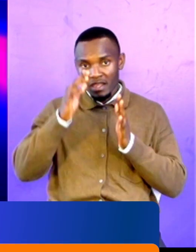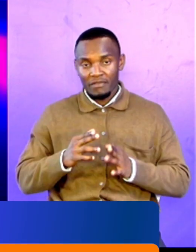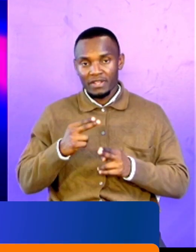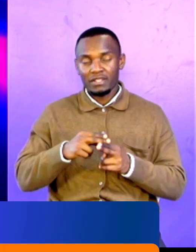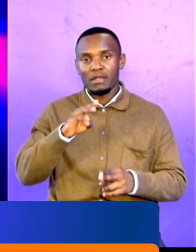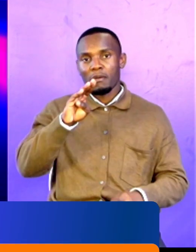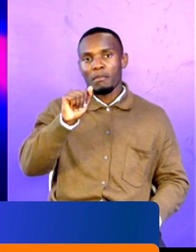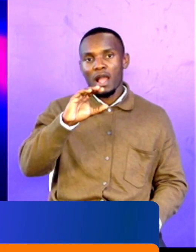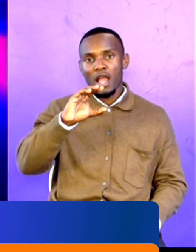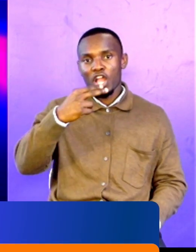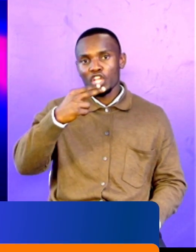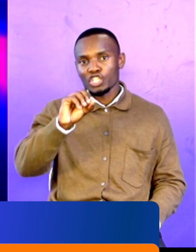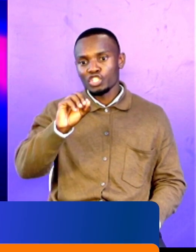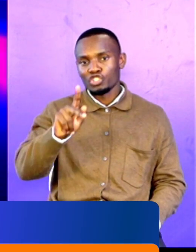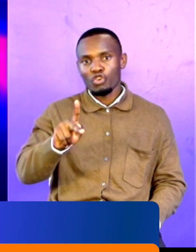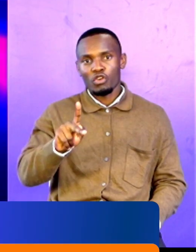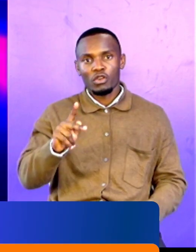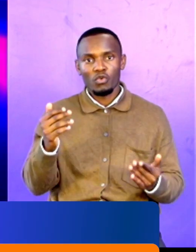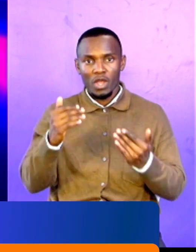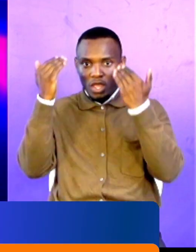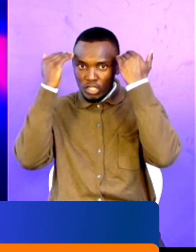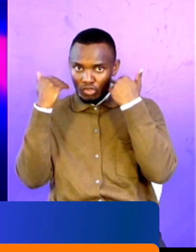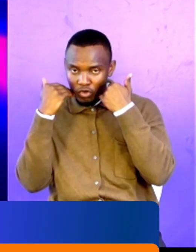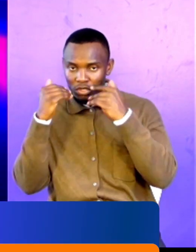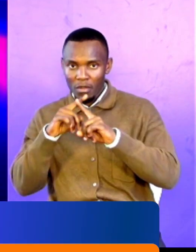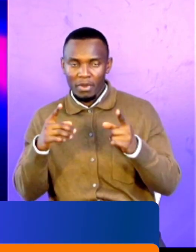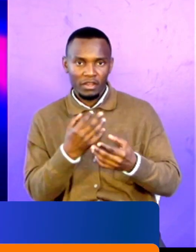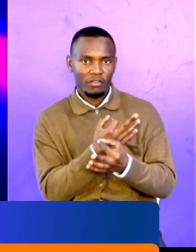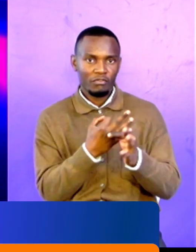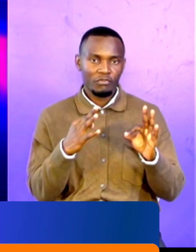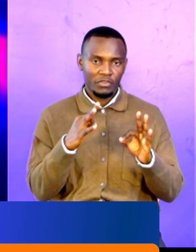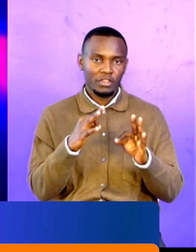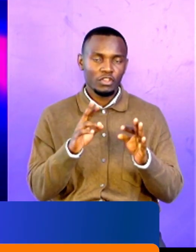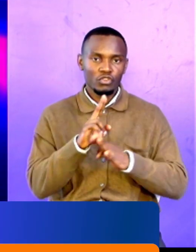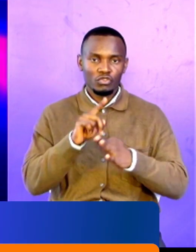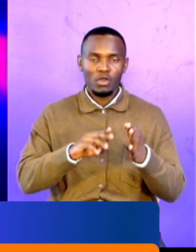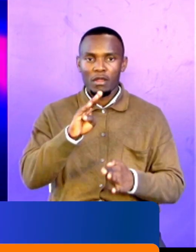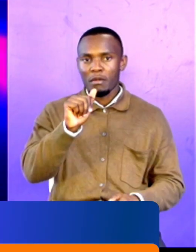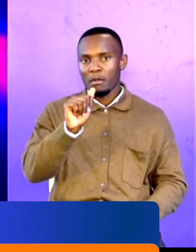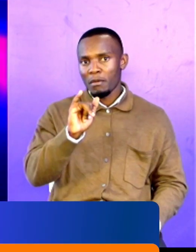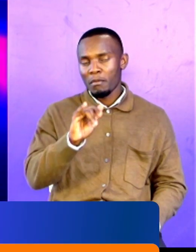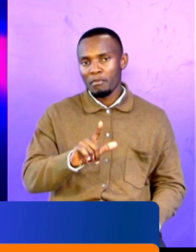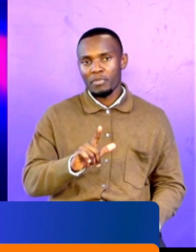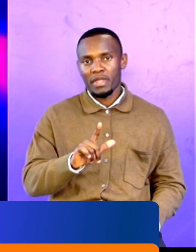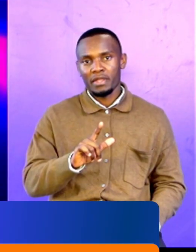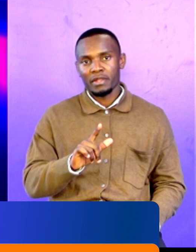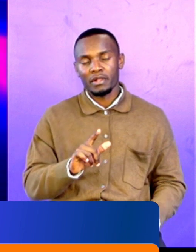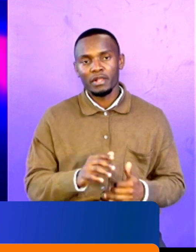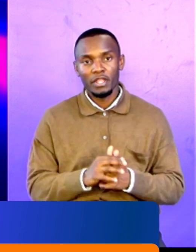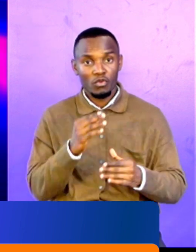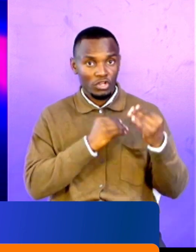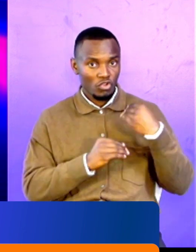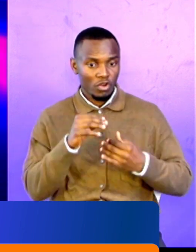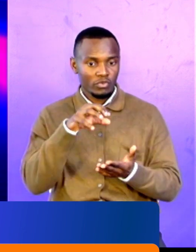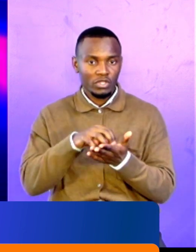Wangamati arraigned and released on bail in graft case. Now, Bomet Governor Hilary Barchok, former Bungoma